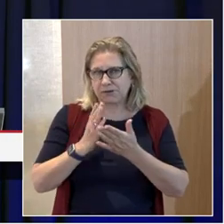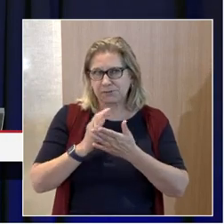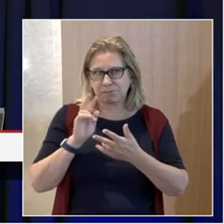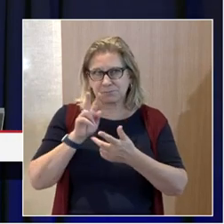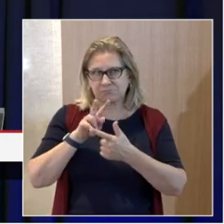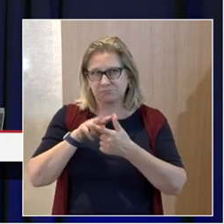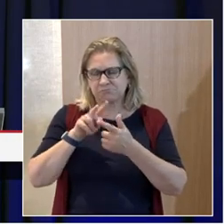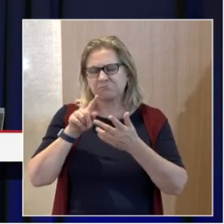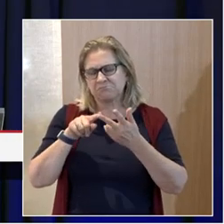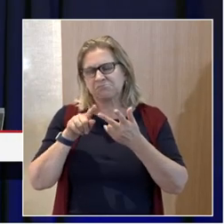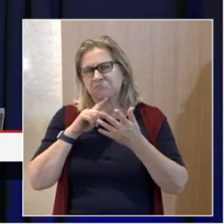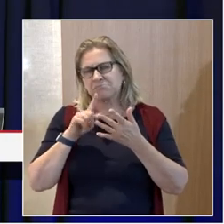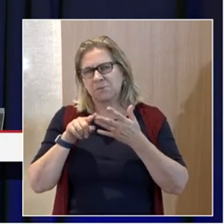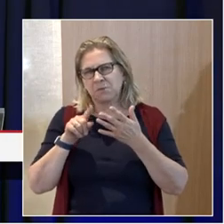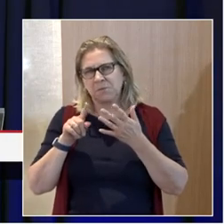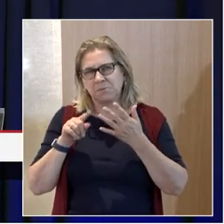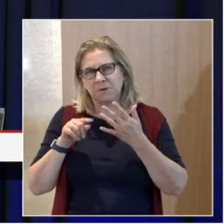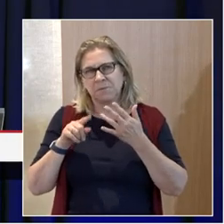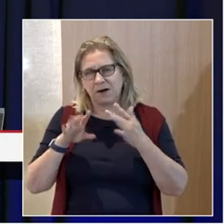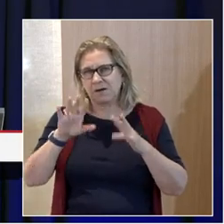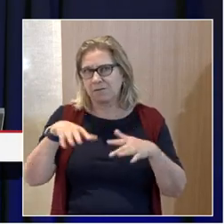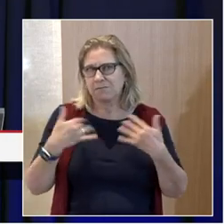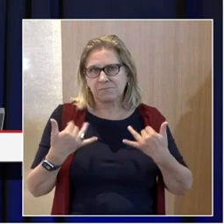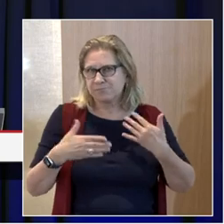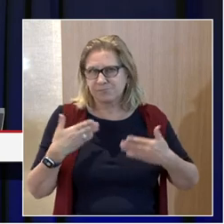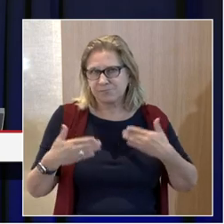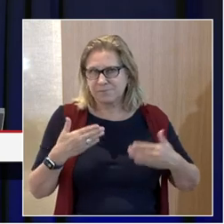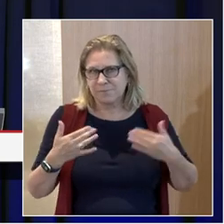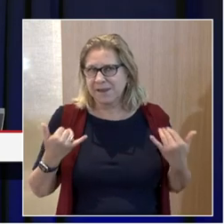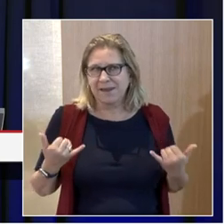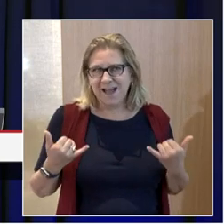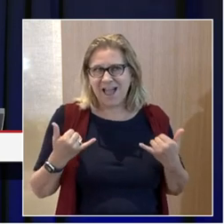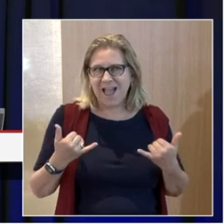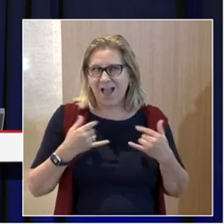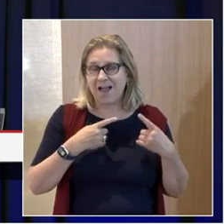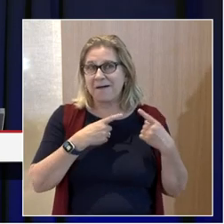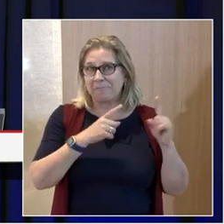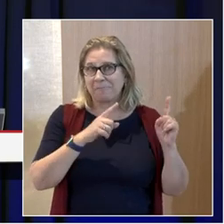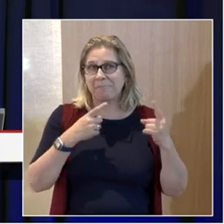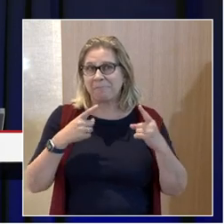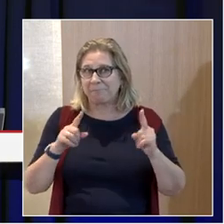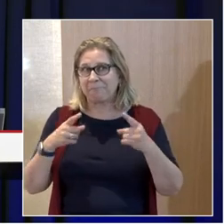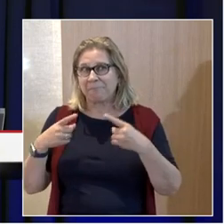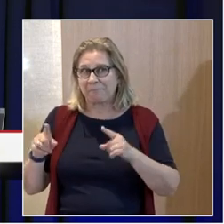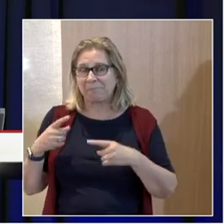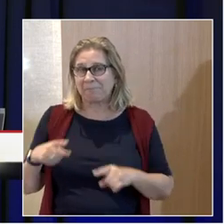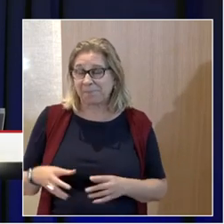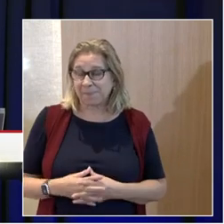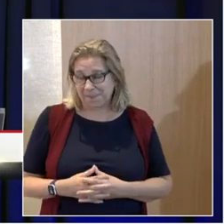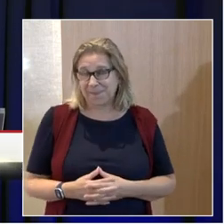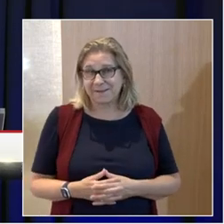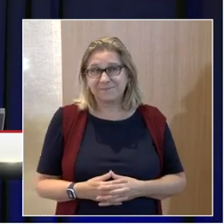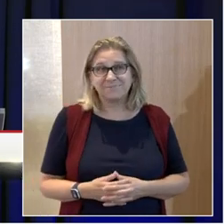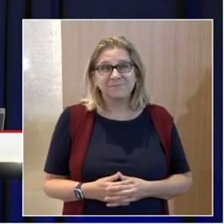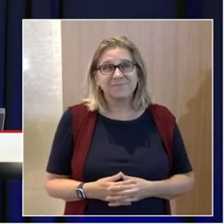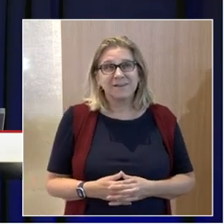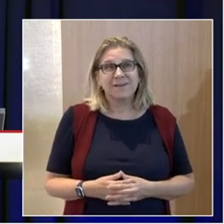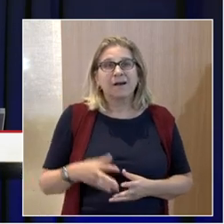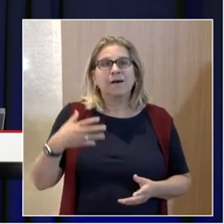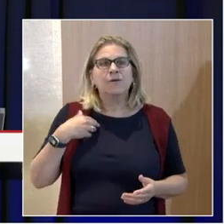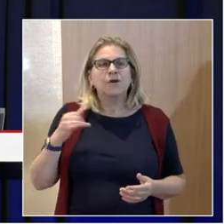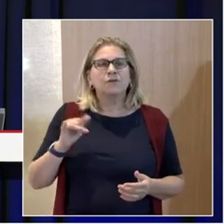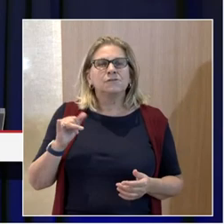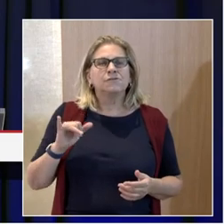already moving and going along the way. We also know that we want our workers back,